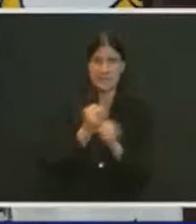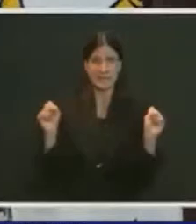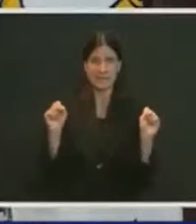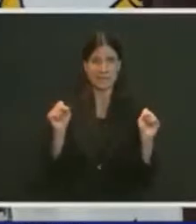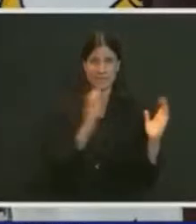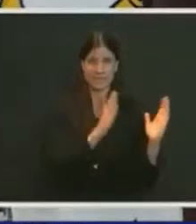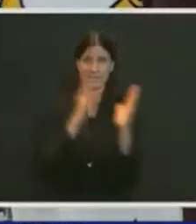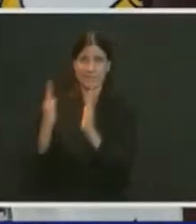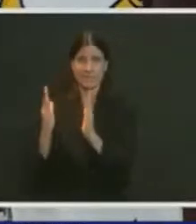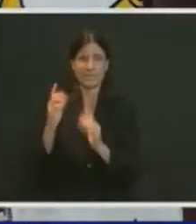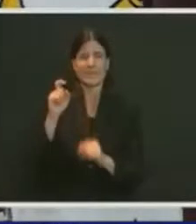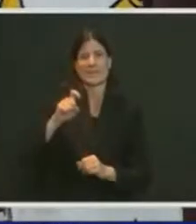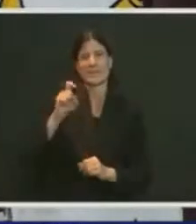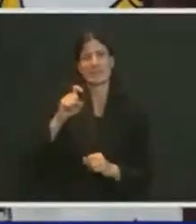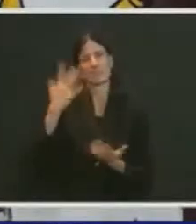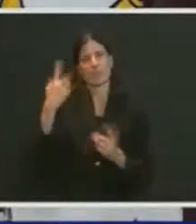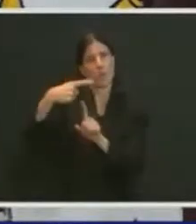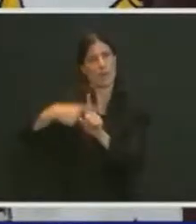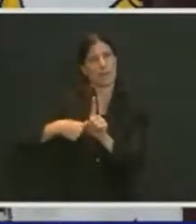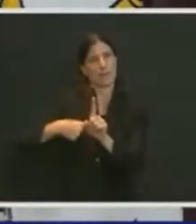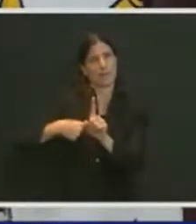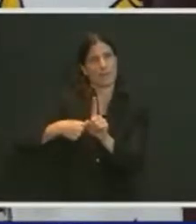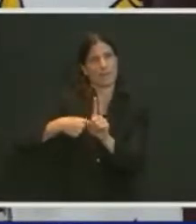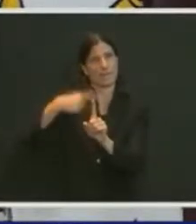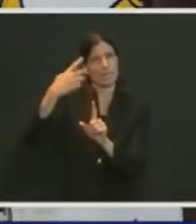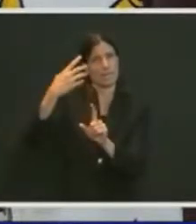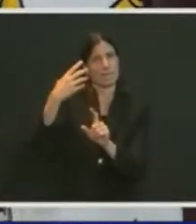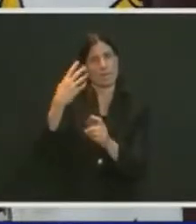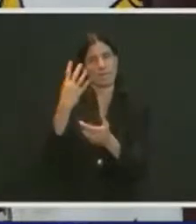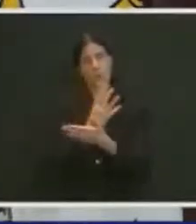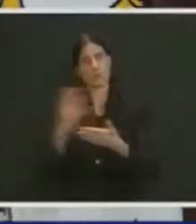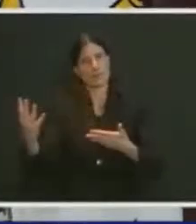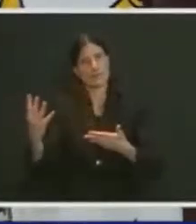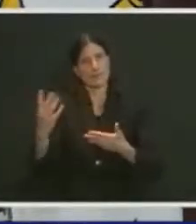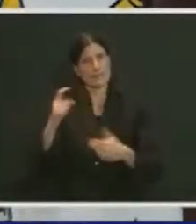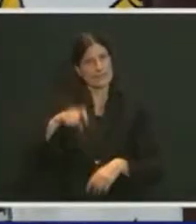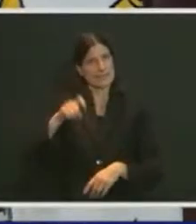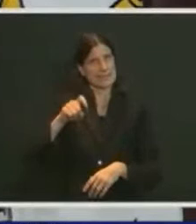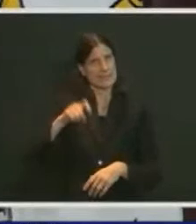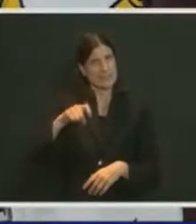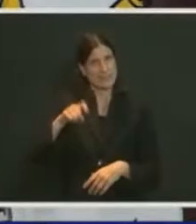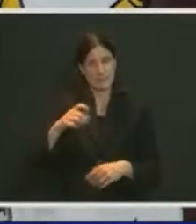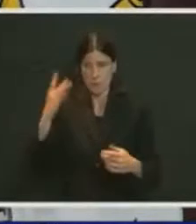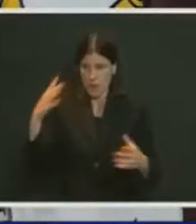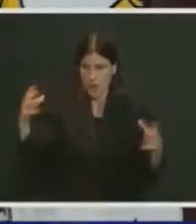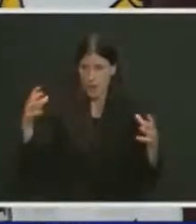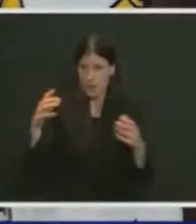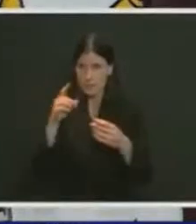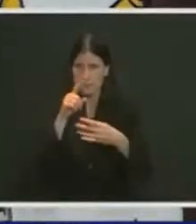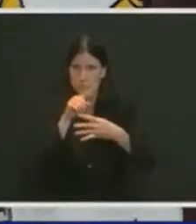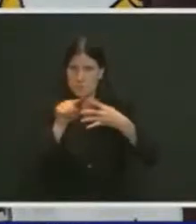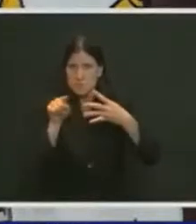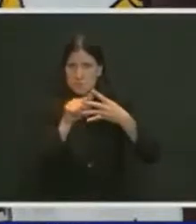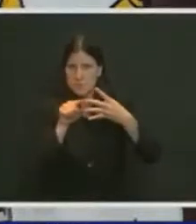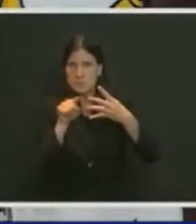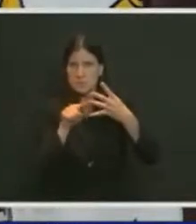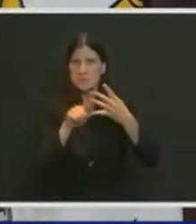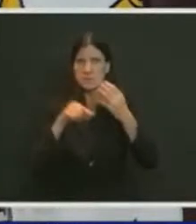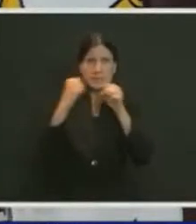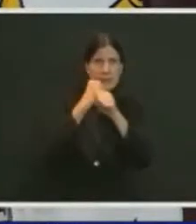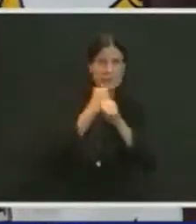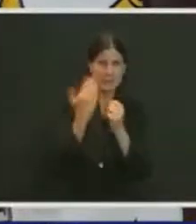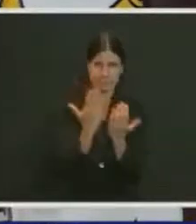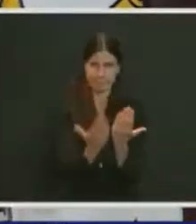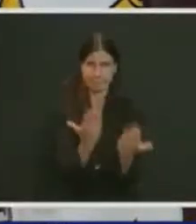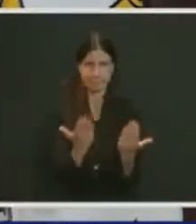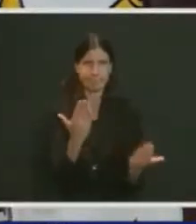weeks. So, that's the way it is. That's the way, by the way, it's the way every other state is doing it. I've seen every